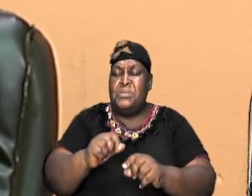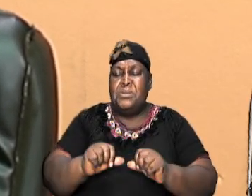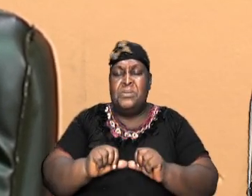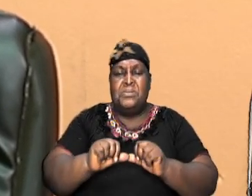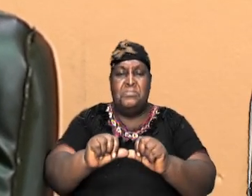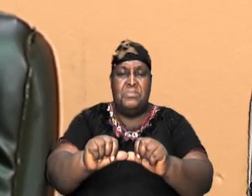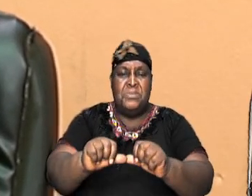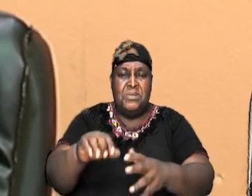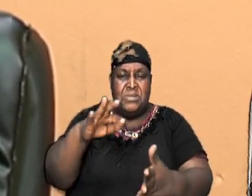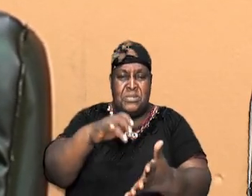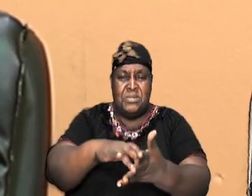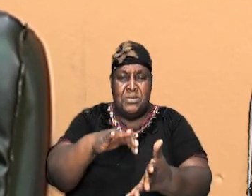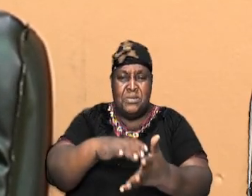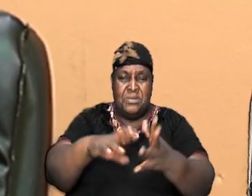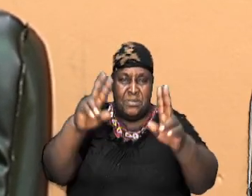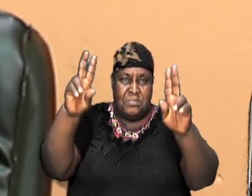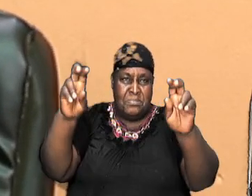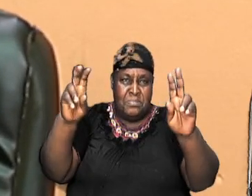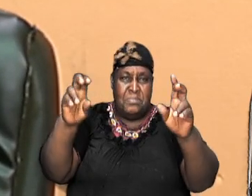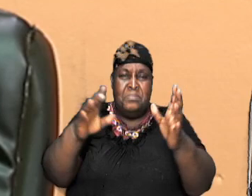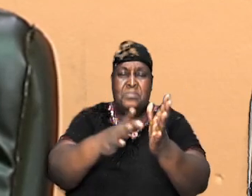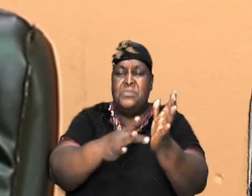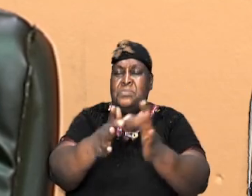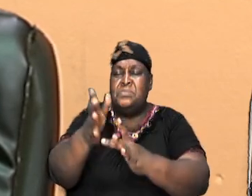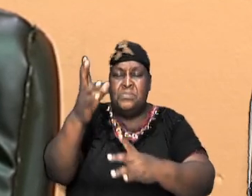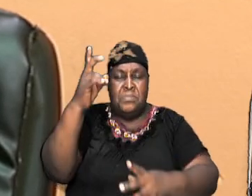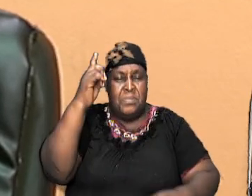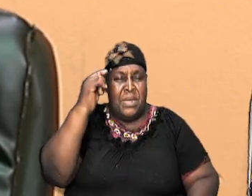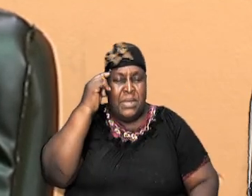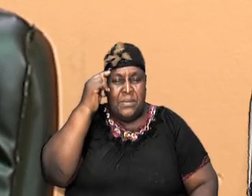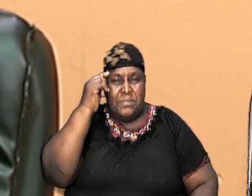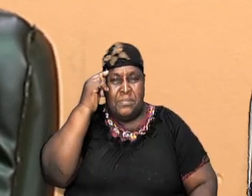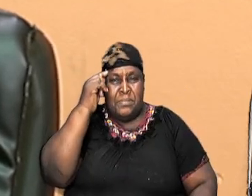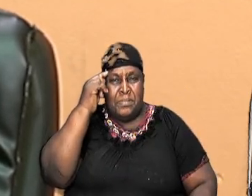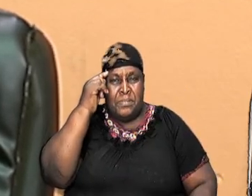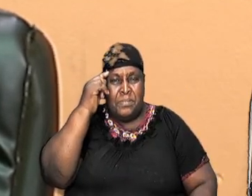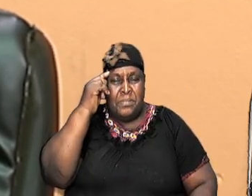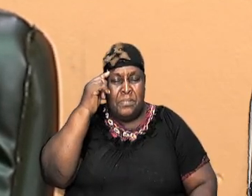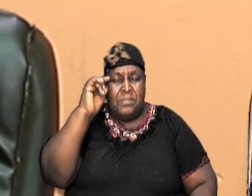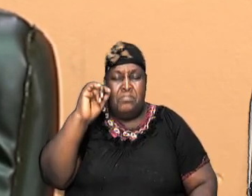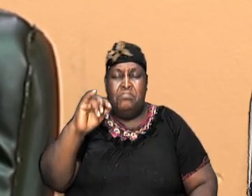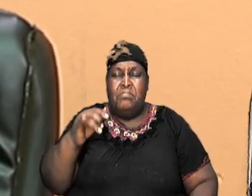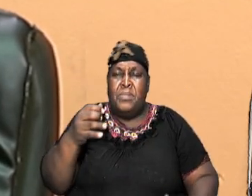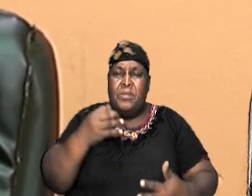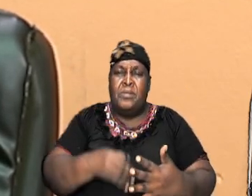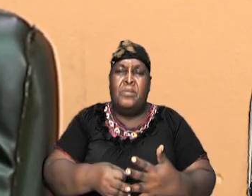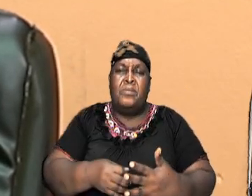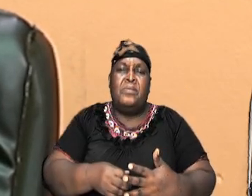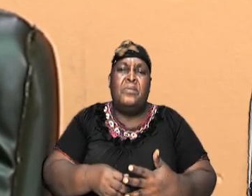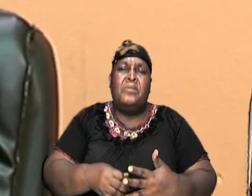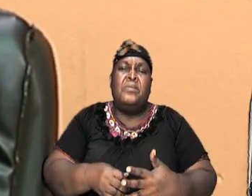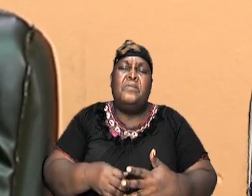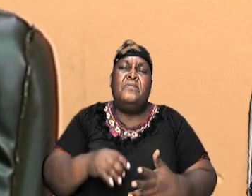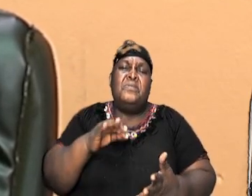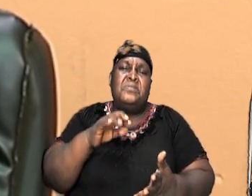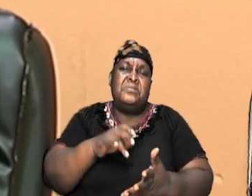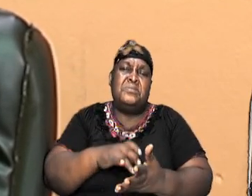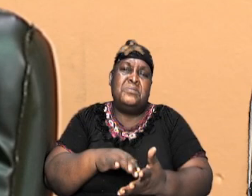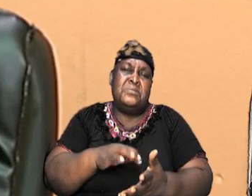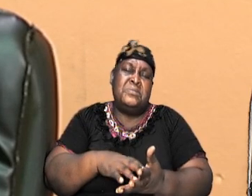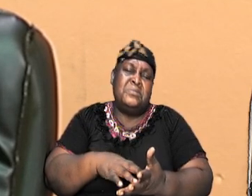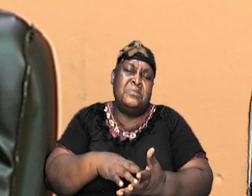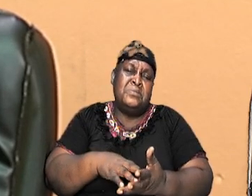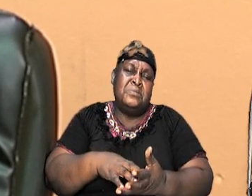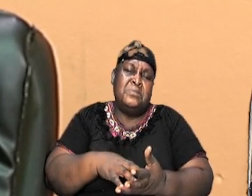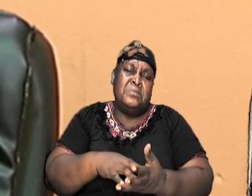at the topic, the mind of Christ. Just before we get into our discussion,